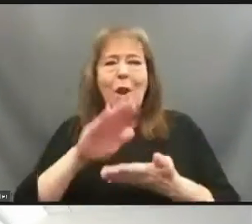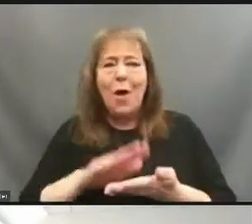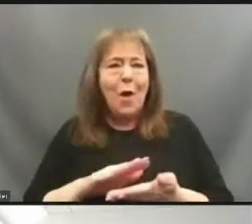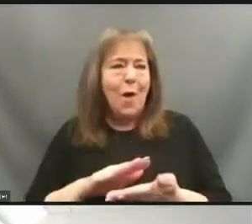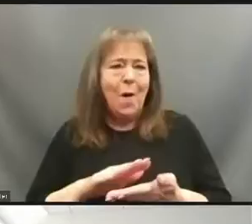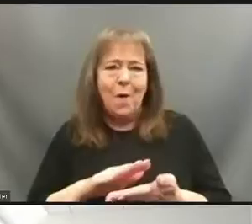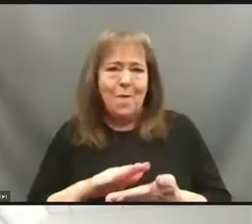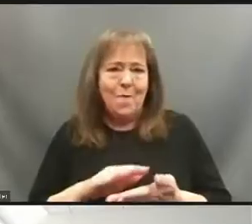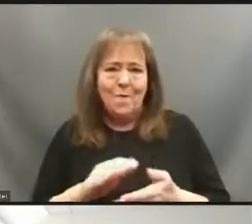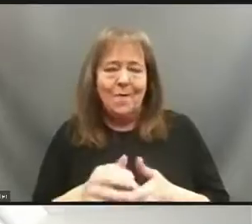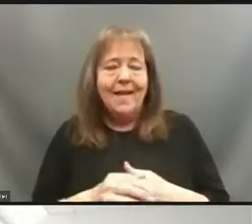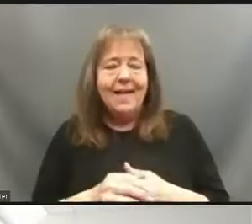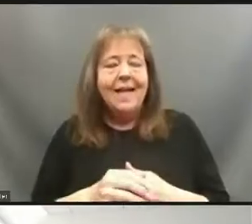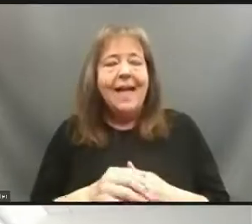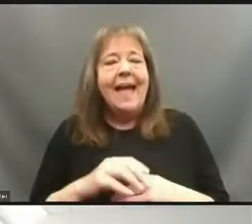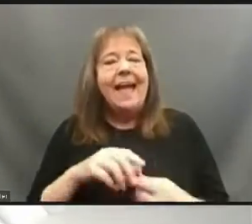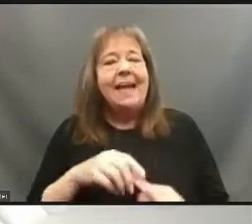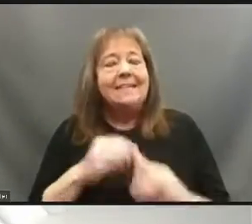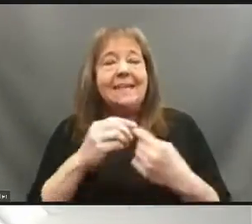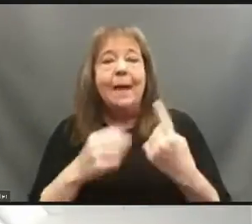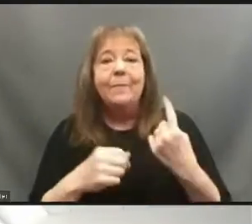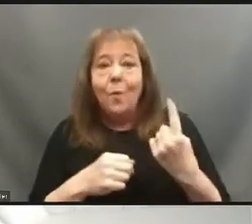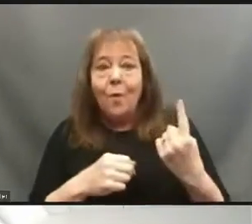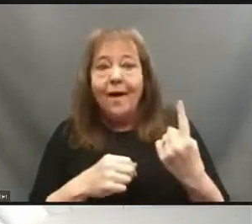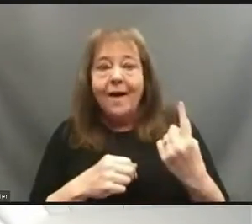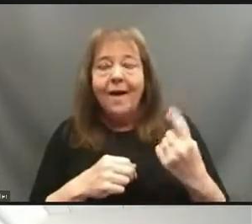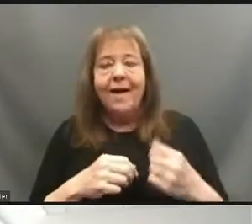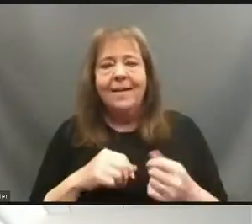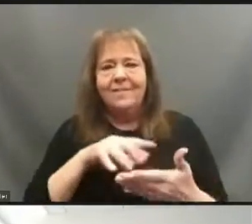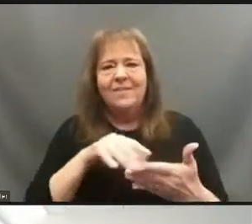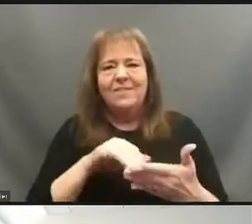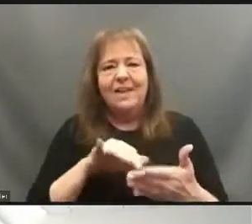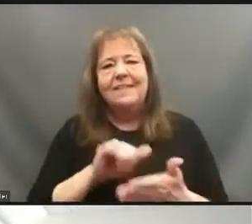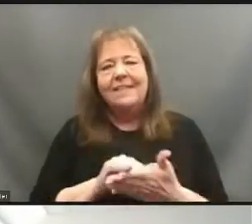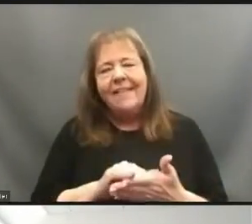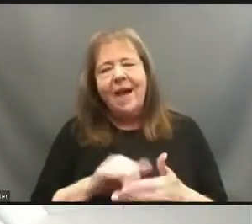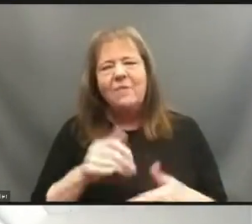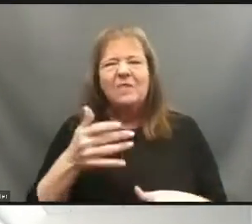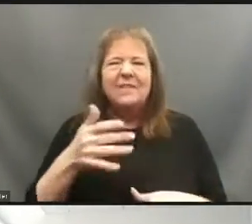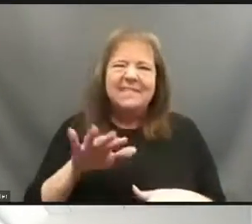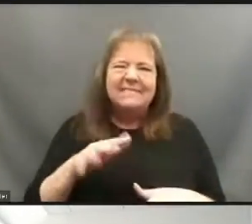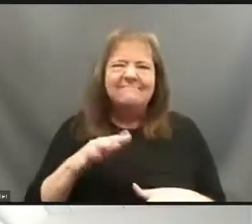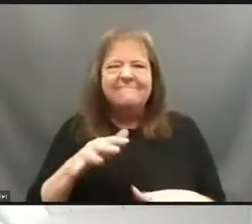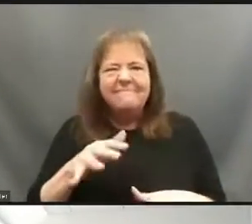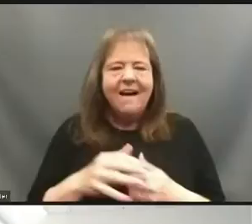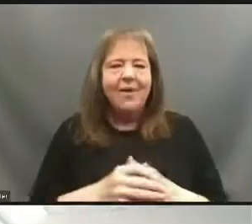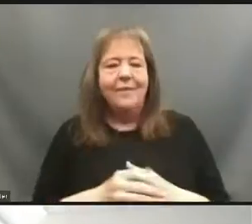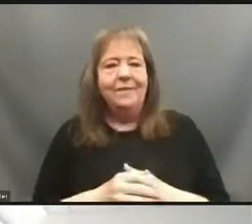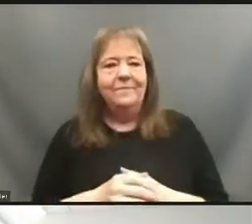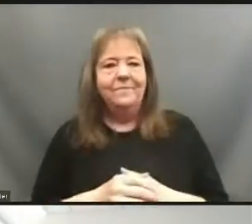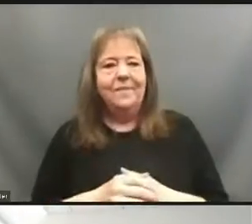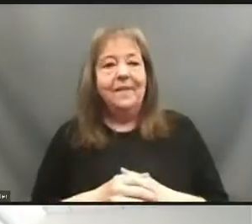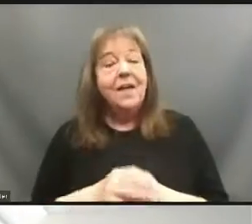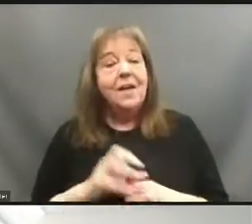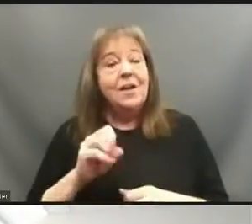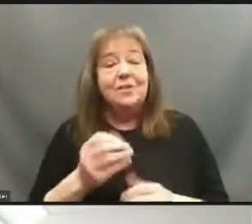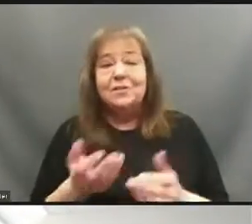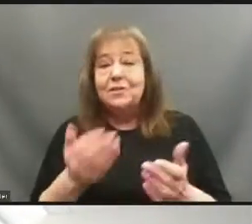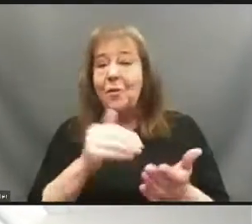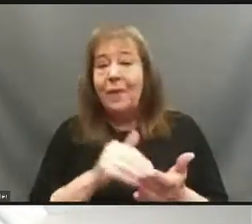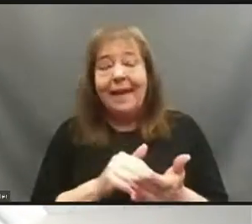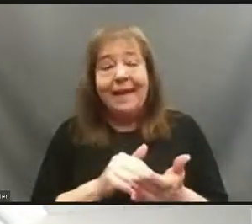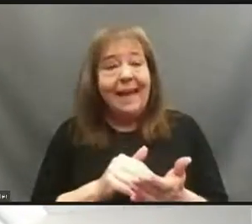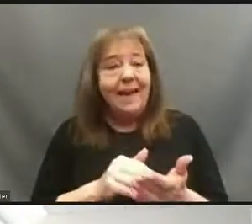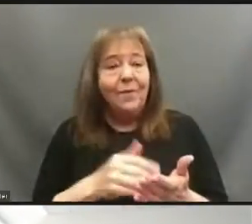for every study except one, which was rated as a moderate level of evidence. So again, I think this